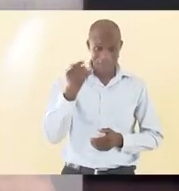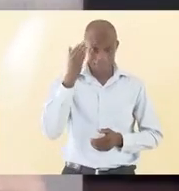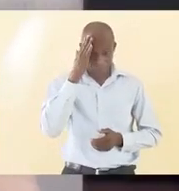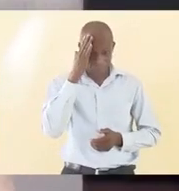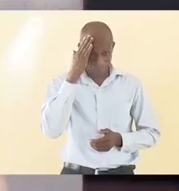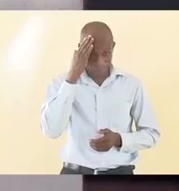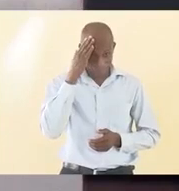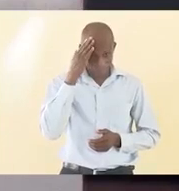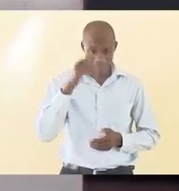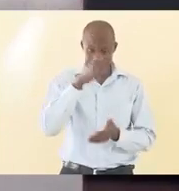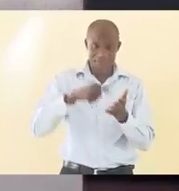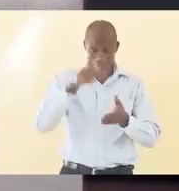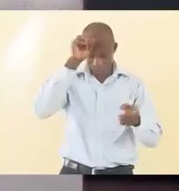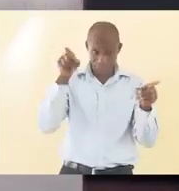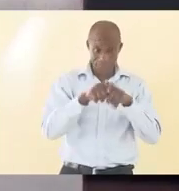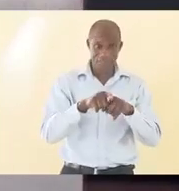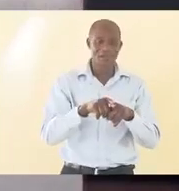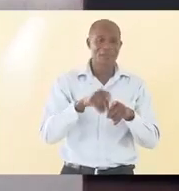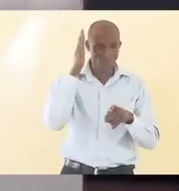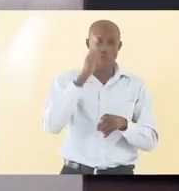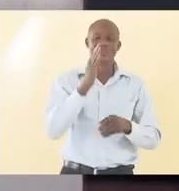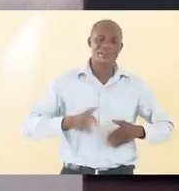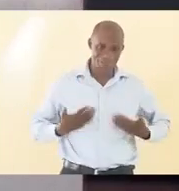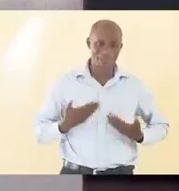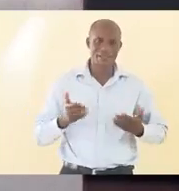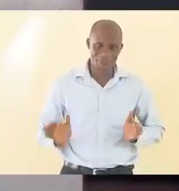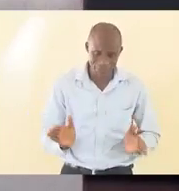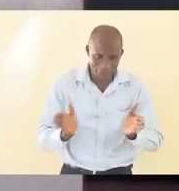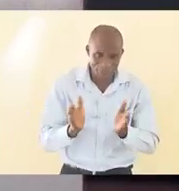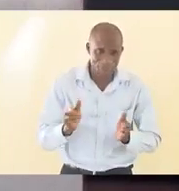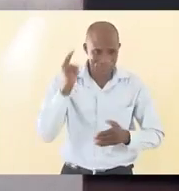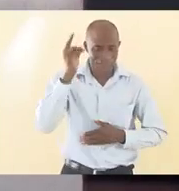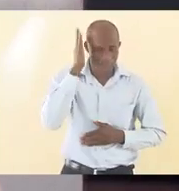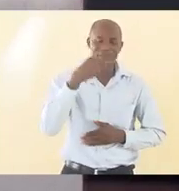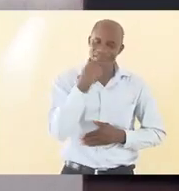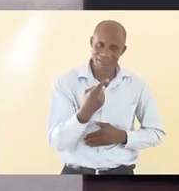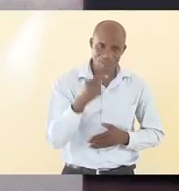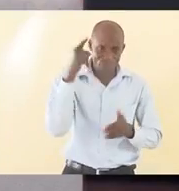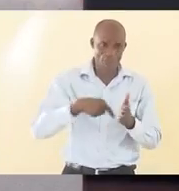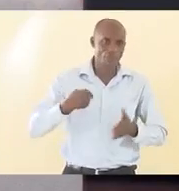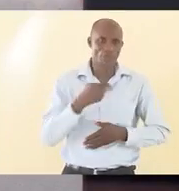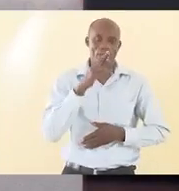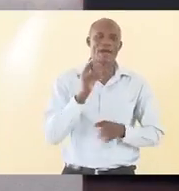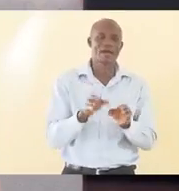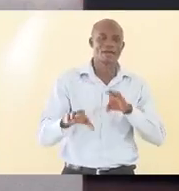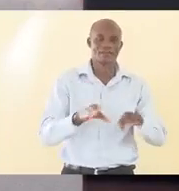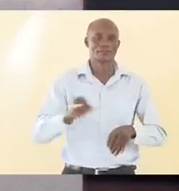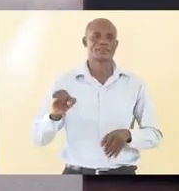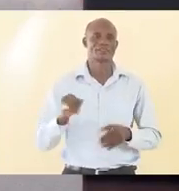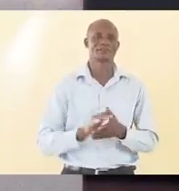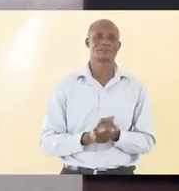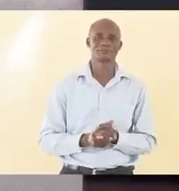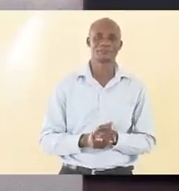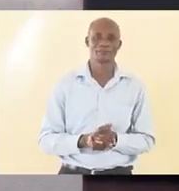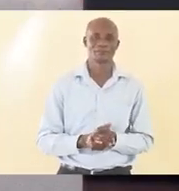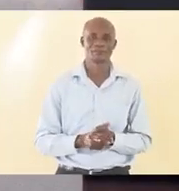Pillar, okay. He will be happy and he will be encouraged. He will say, okay, so what we are doing? Thank God he didn't call